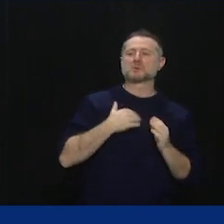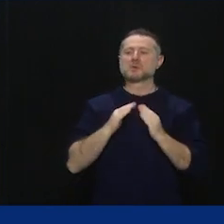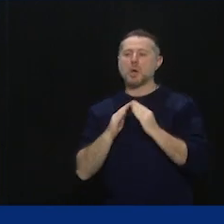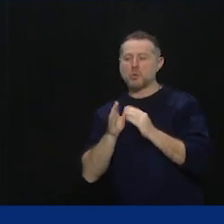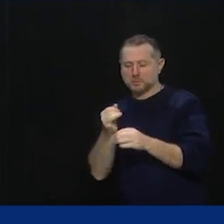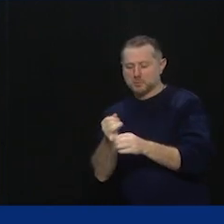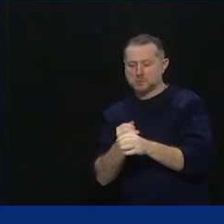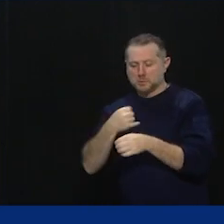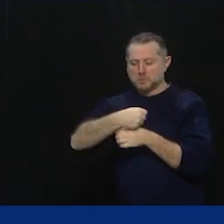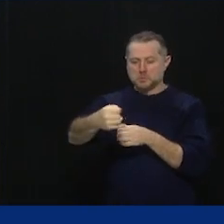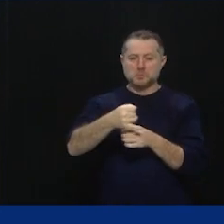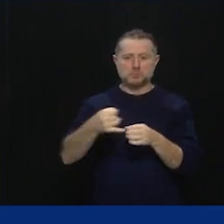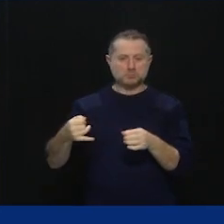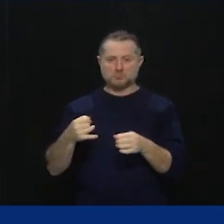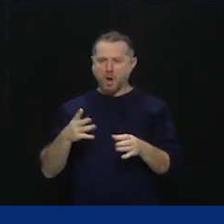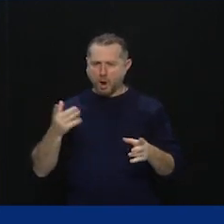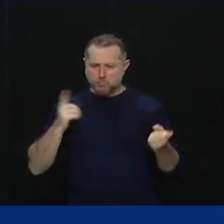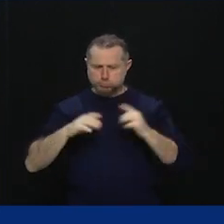you very much.